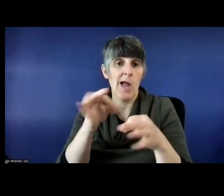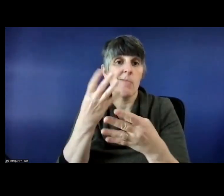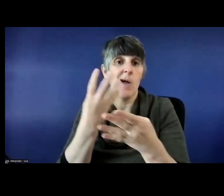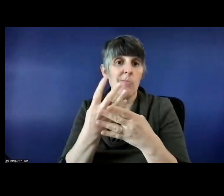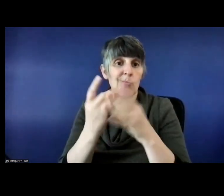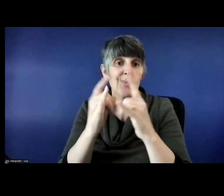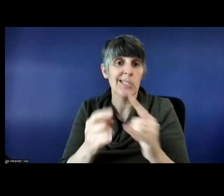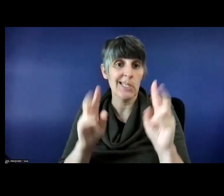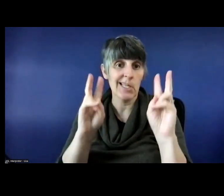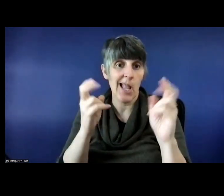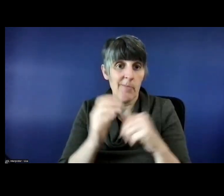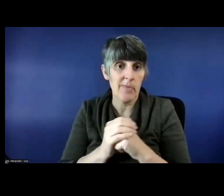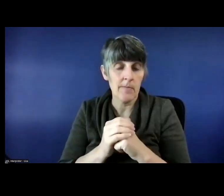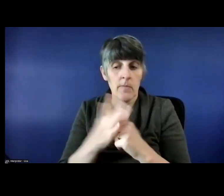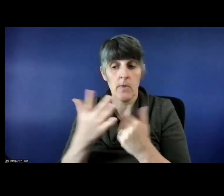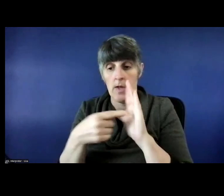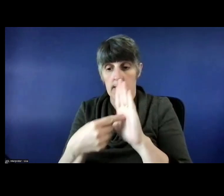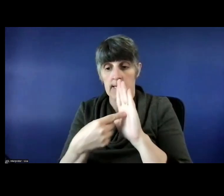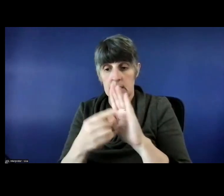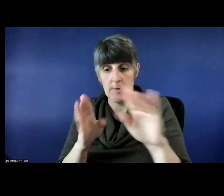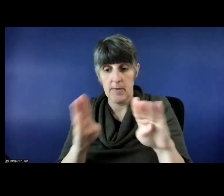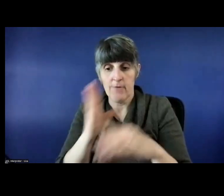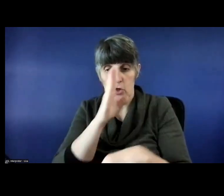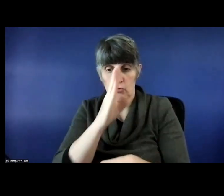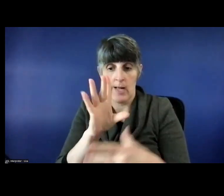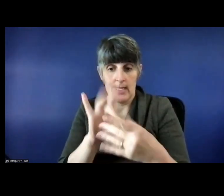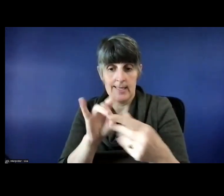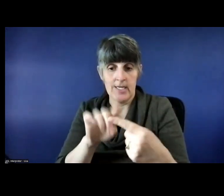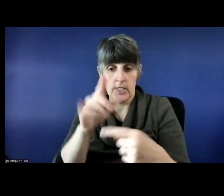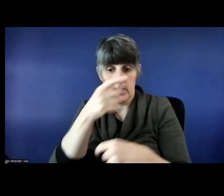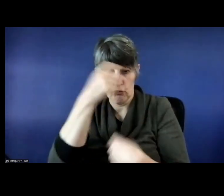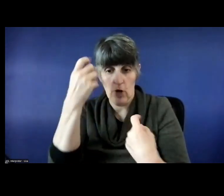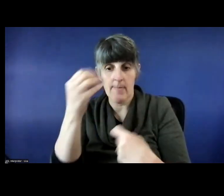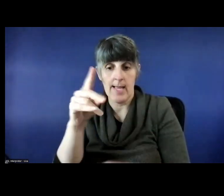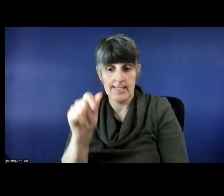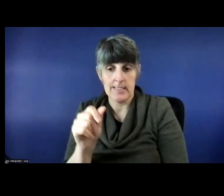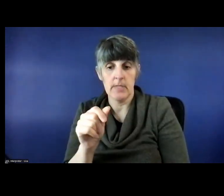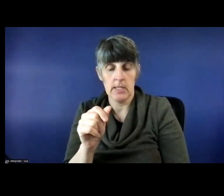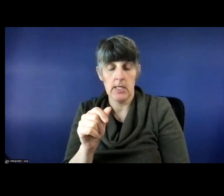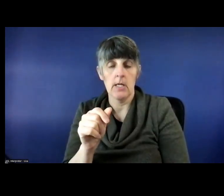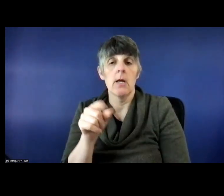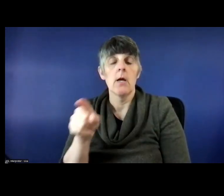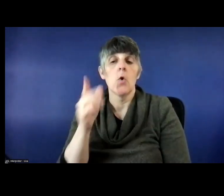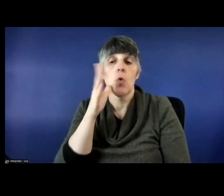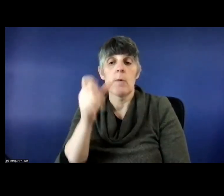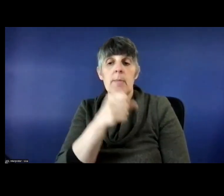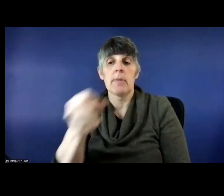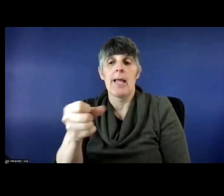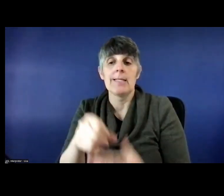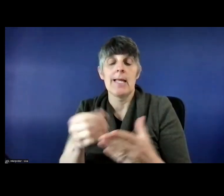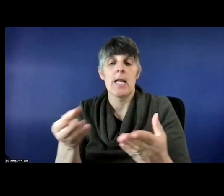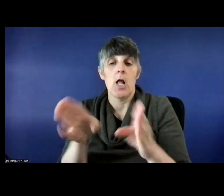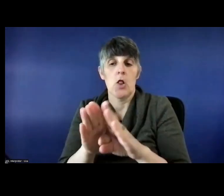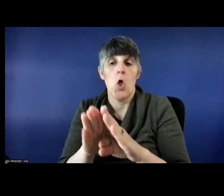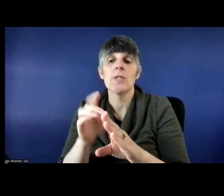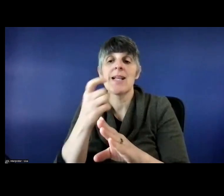camp. When he exhibited behavior directly linked to his trauma and disability, he would be placed in a closed glass office-like structure in